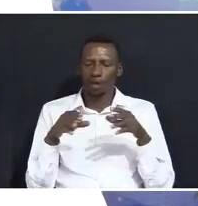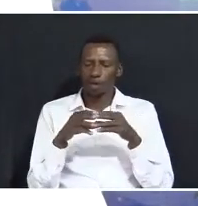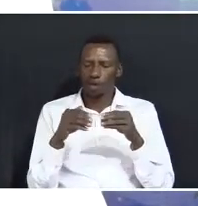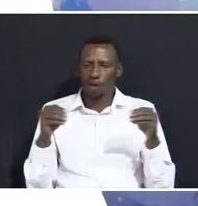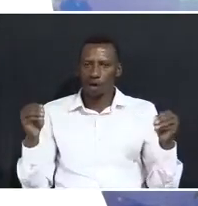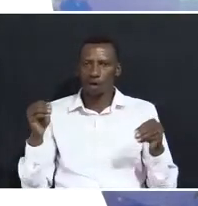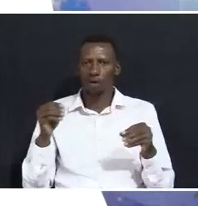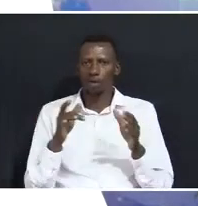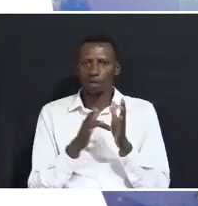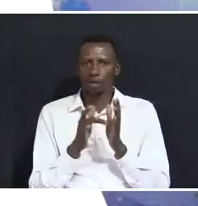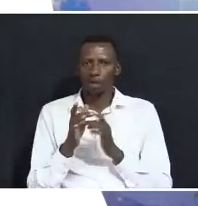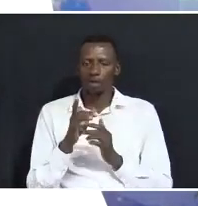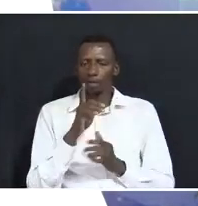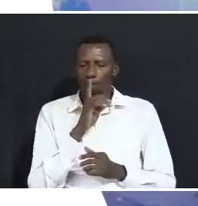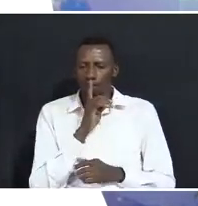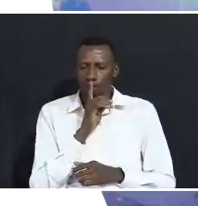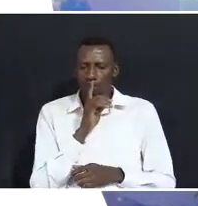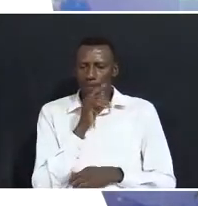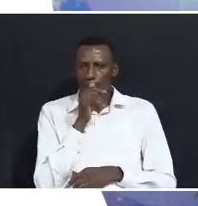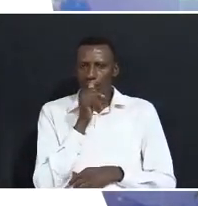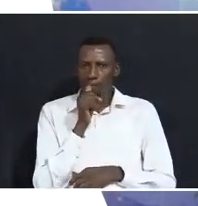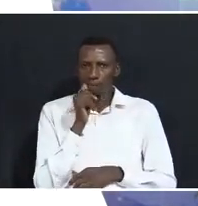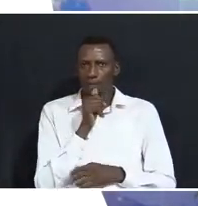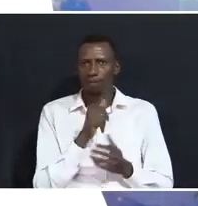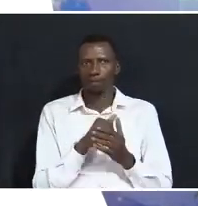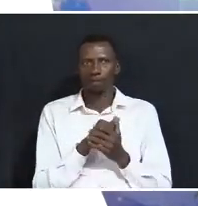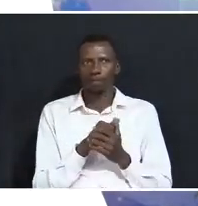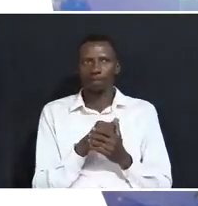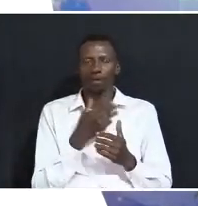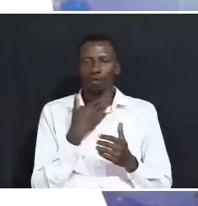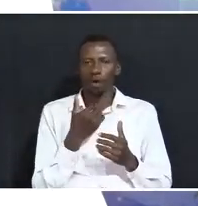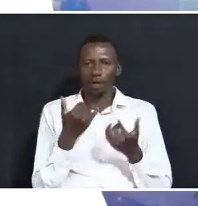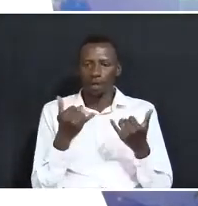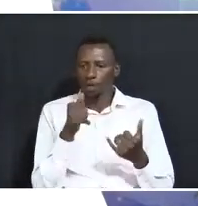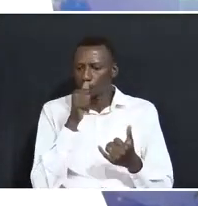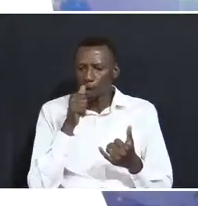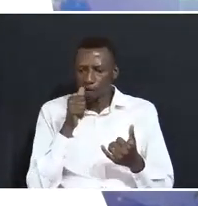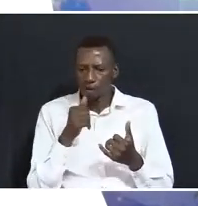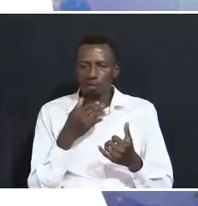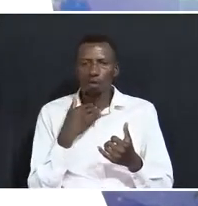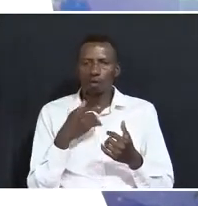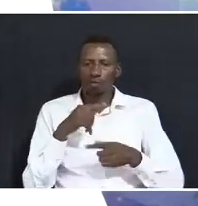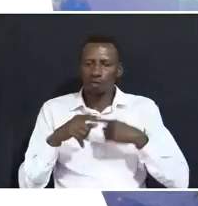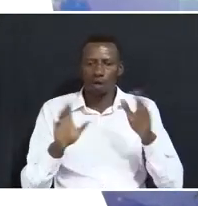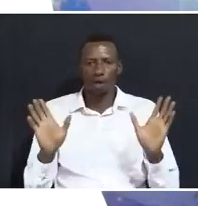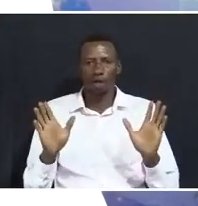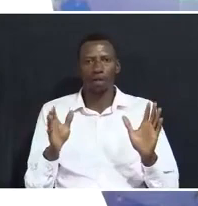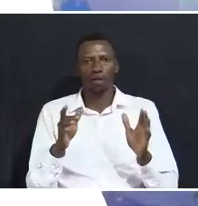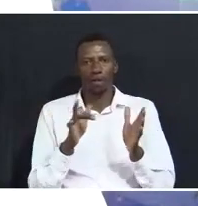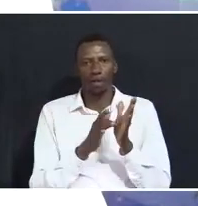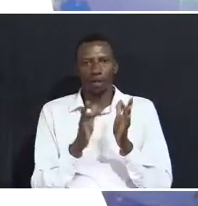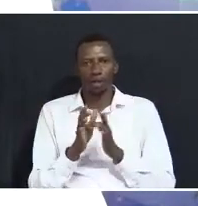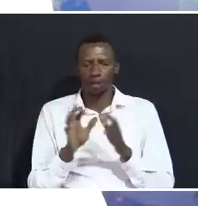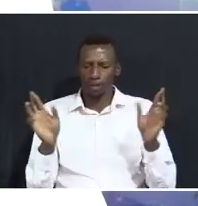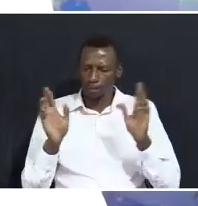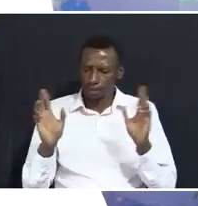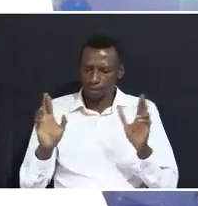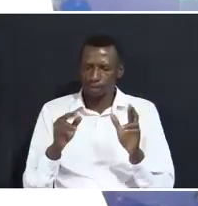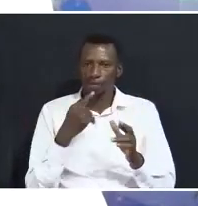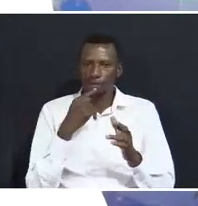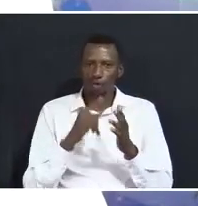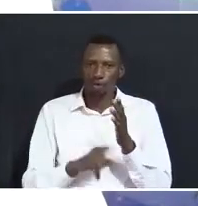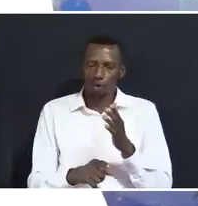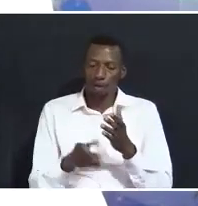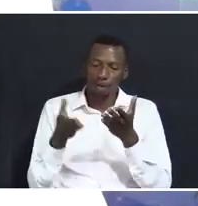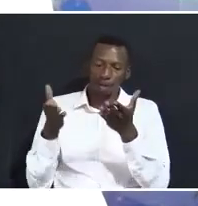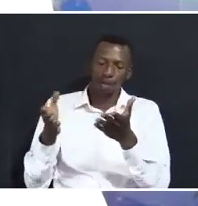that privacy, he would like to bring it to an end. He's now very intentional. He tells them, you'll find a